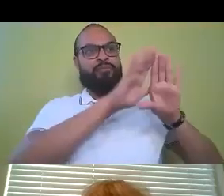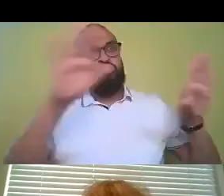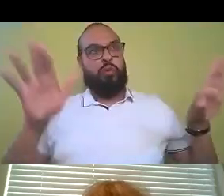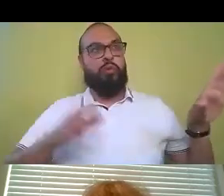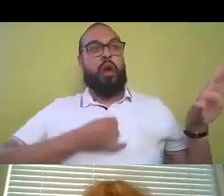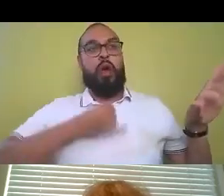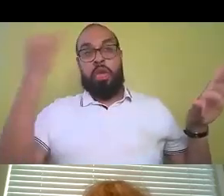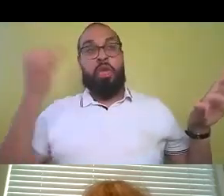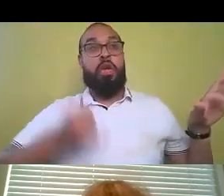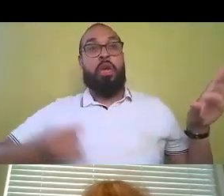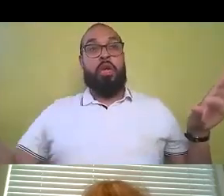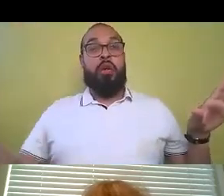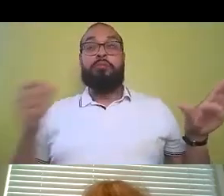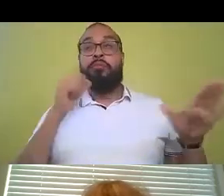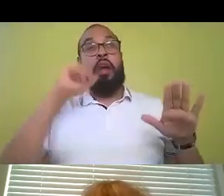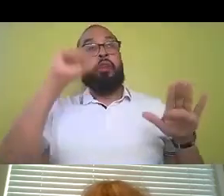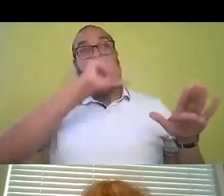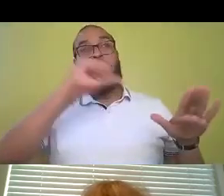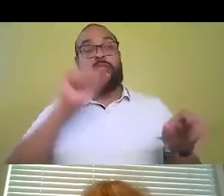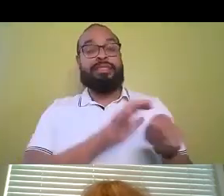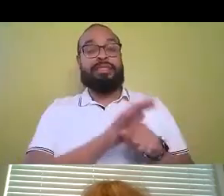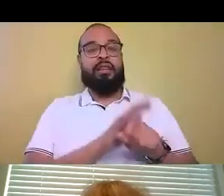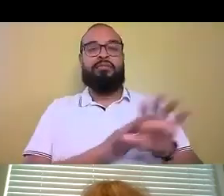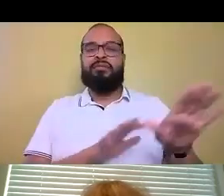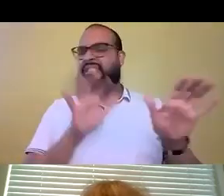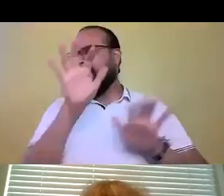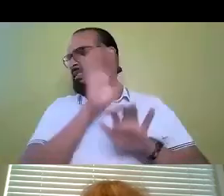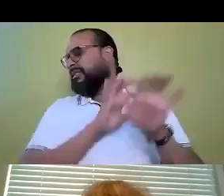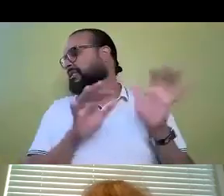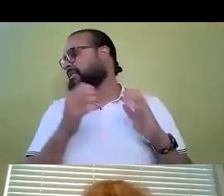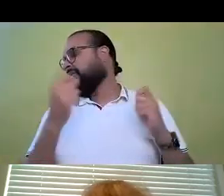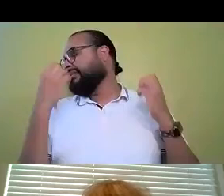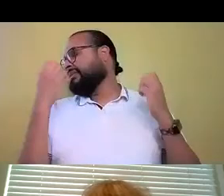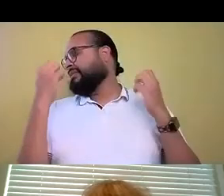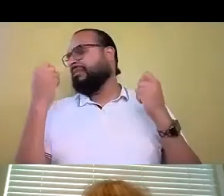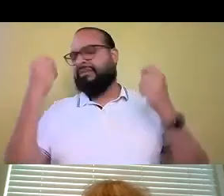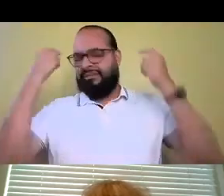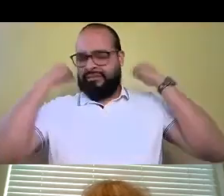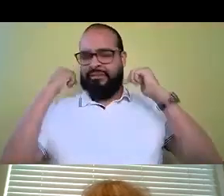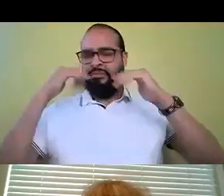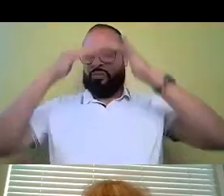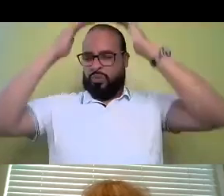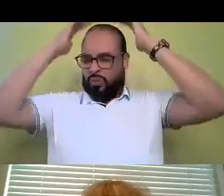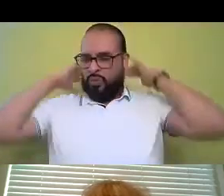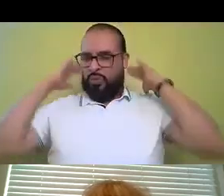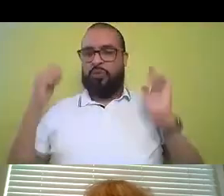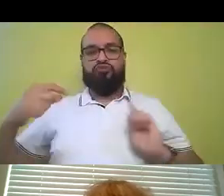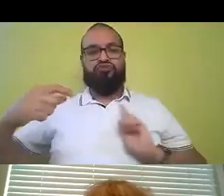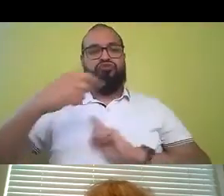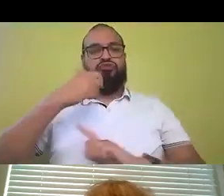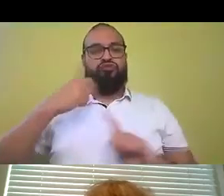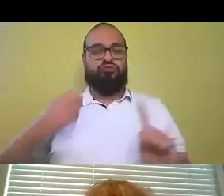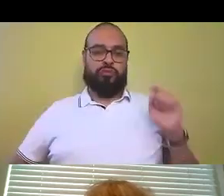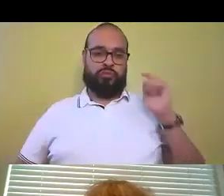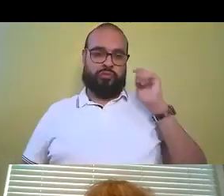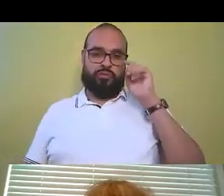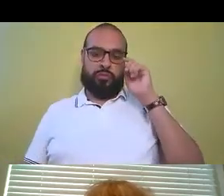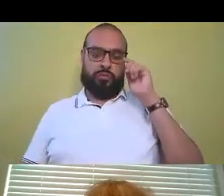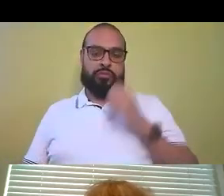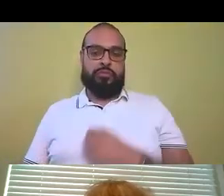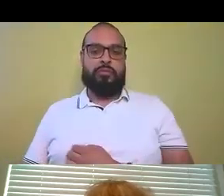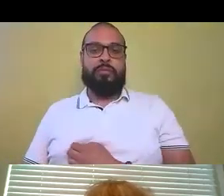enough, that it was too much to look at. And so that got their engine high. So what I